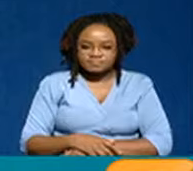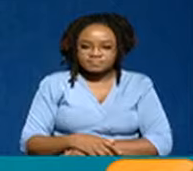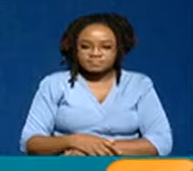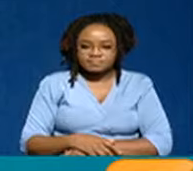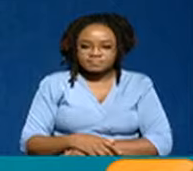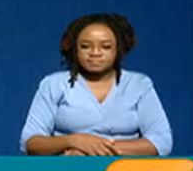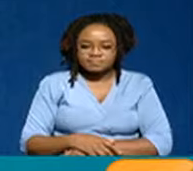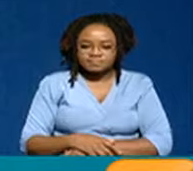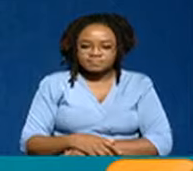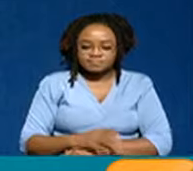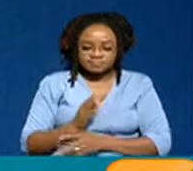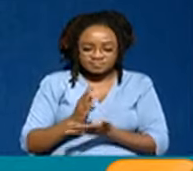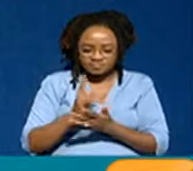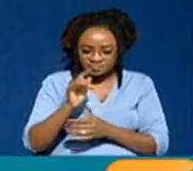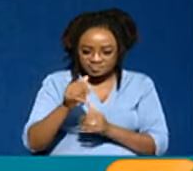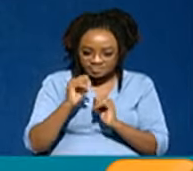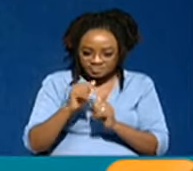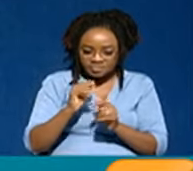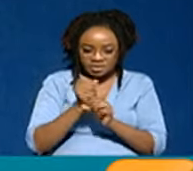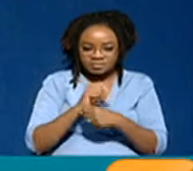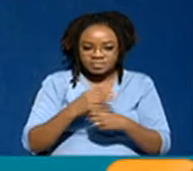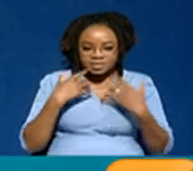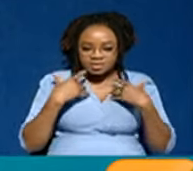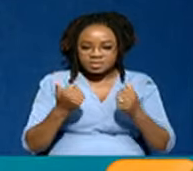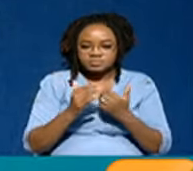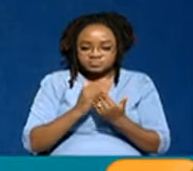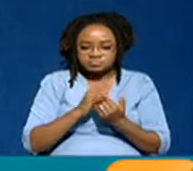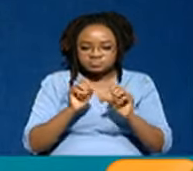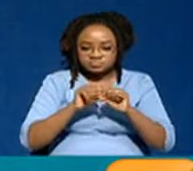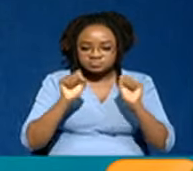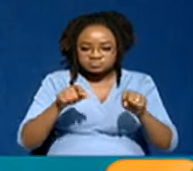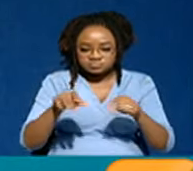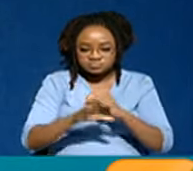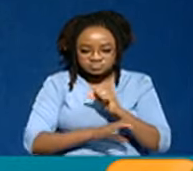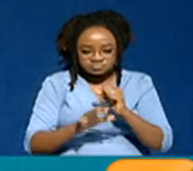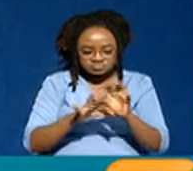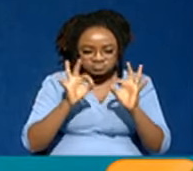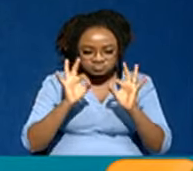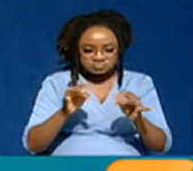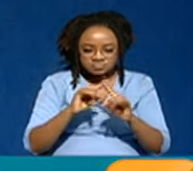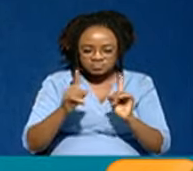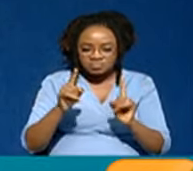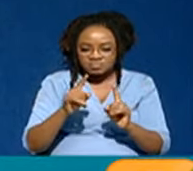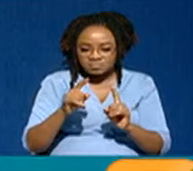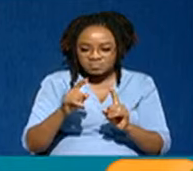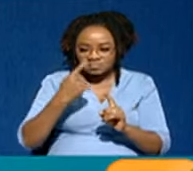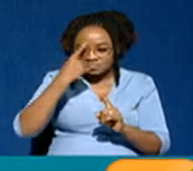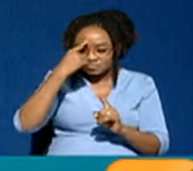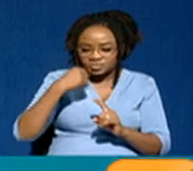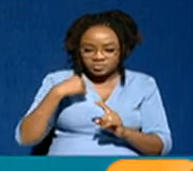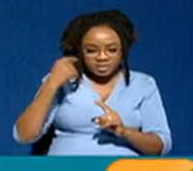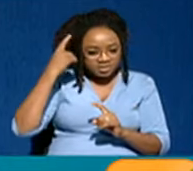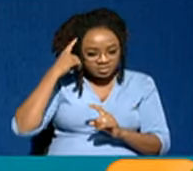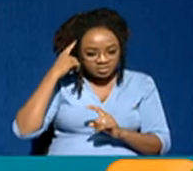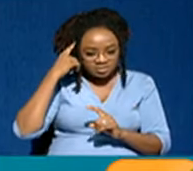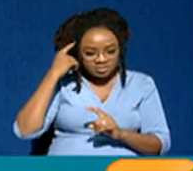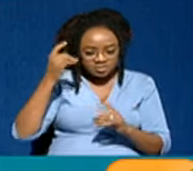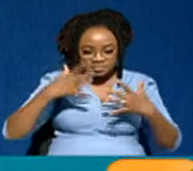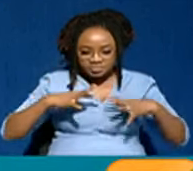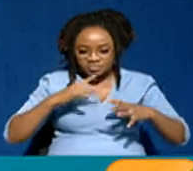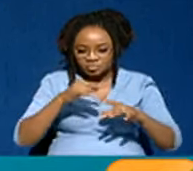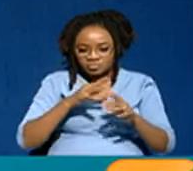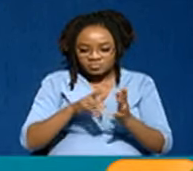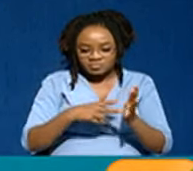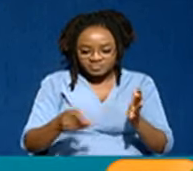if it is implemented, it will make health care accessible to the country. But I think the persons who probably will be letting the president down, maybe the